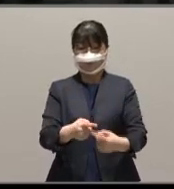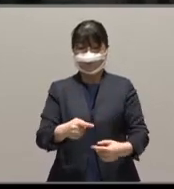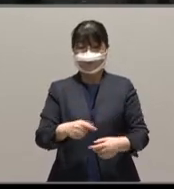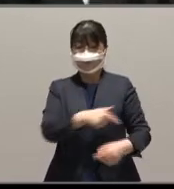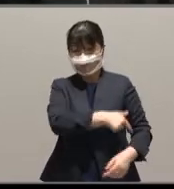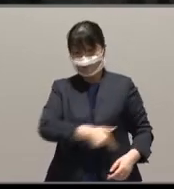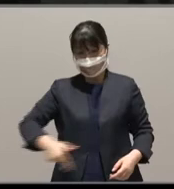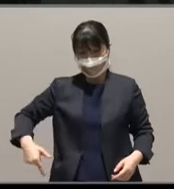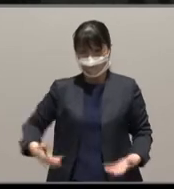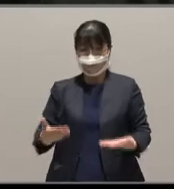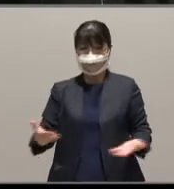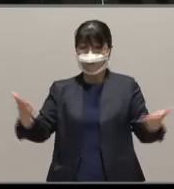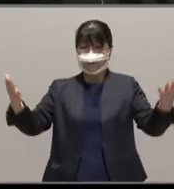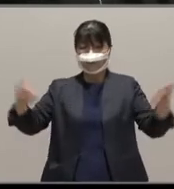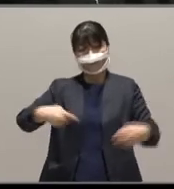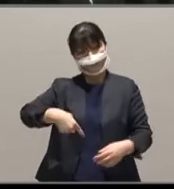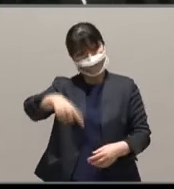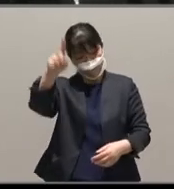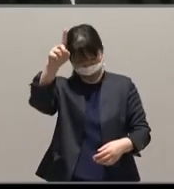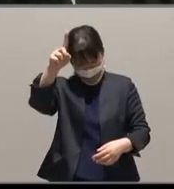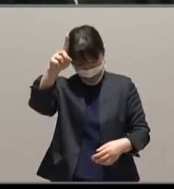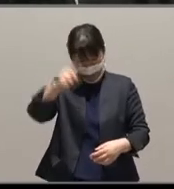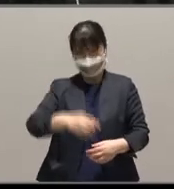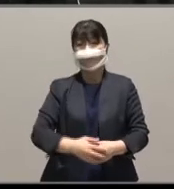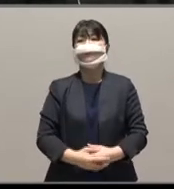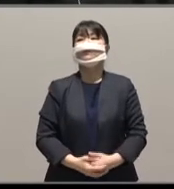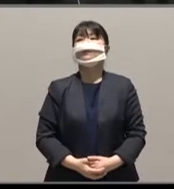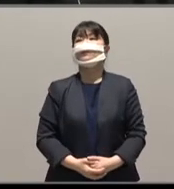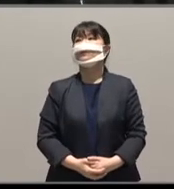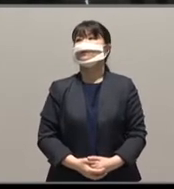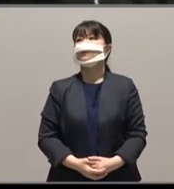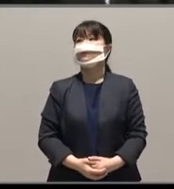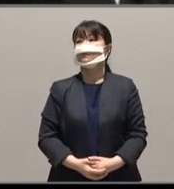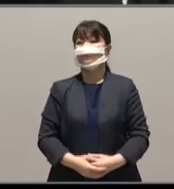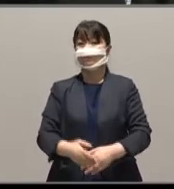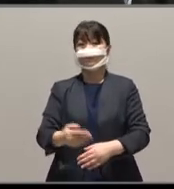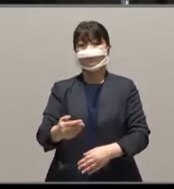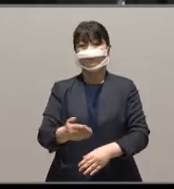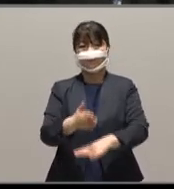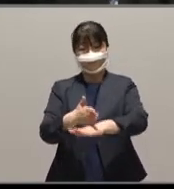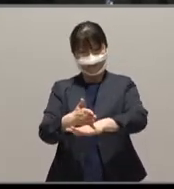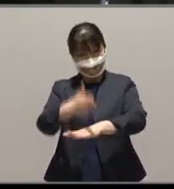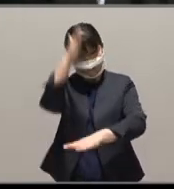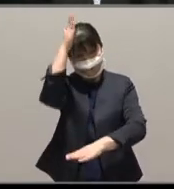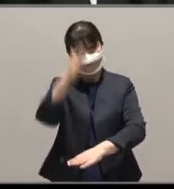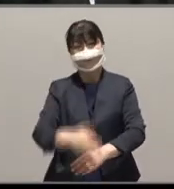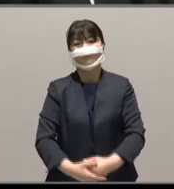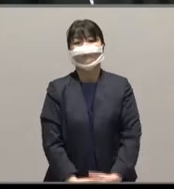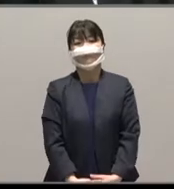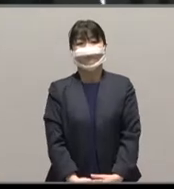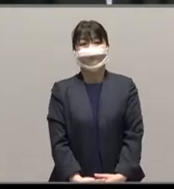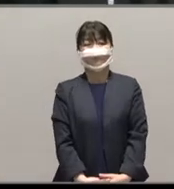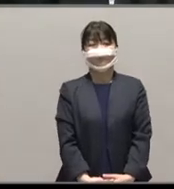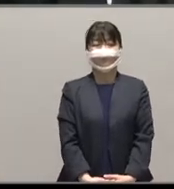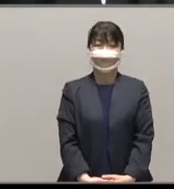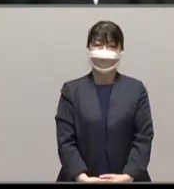with forest bathing, let's work together to develop one health concept in Fukuoka